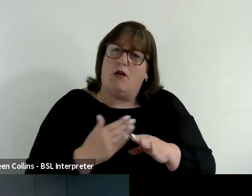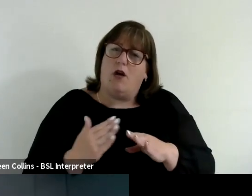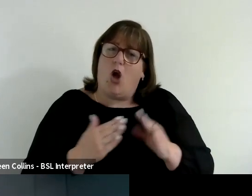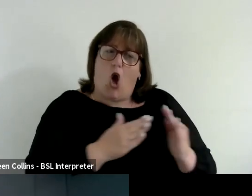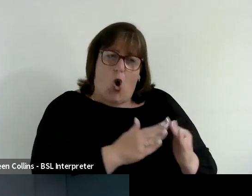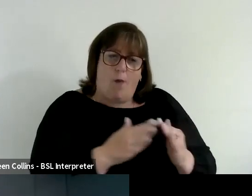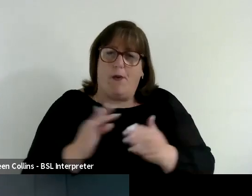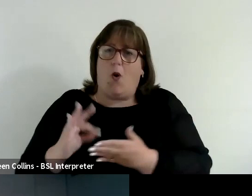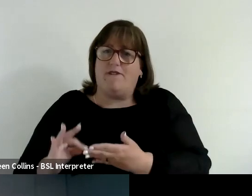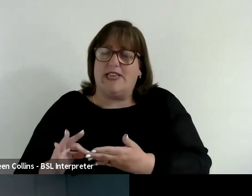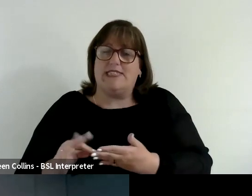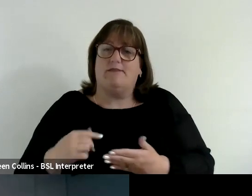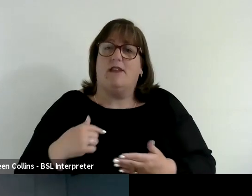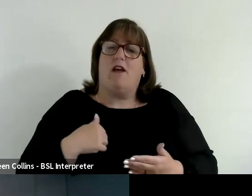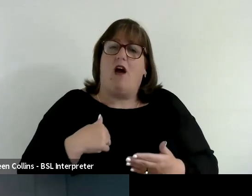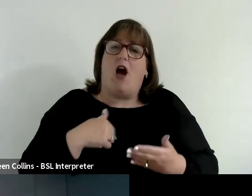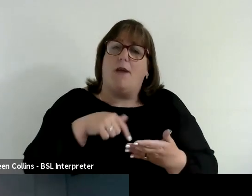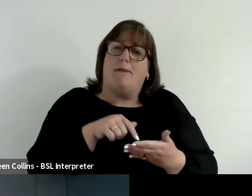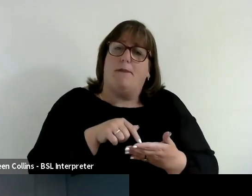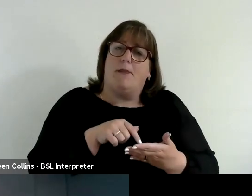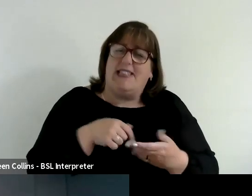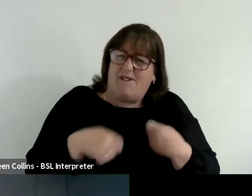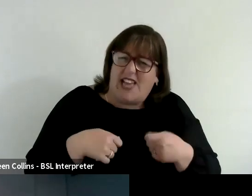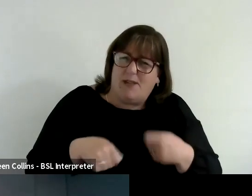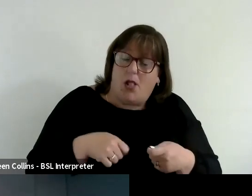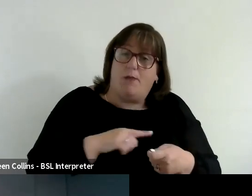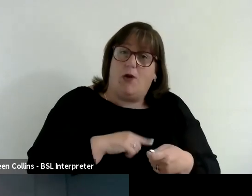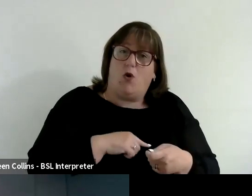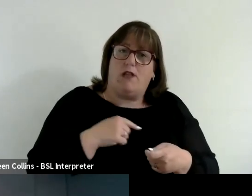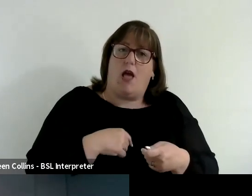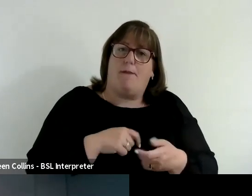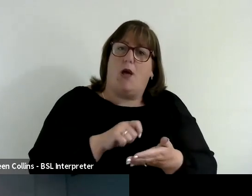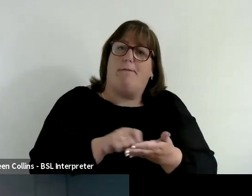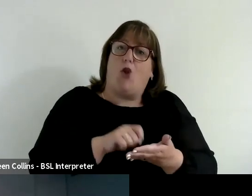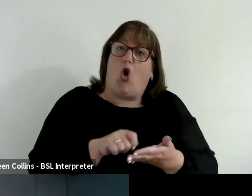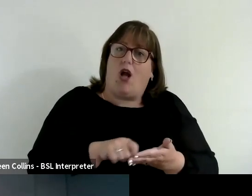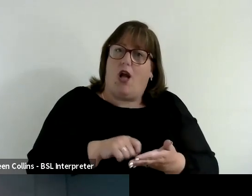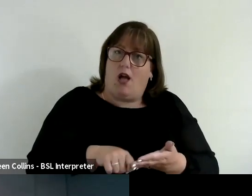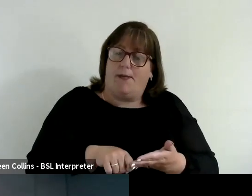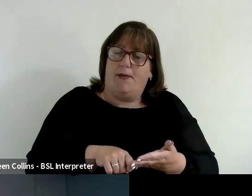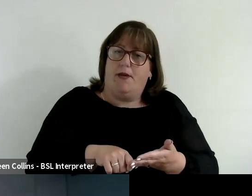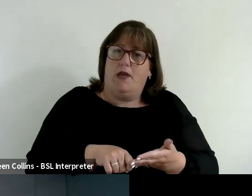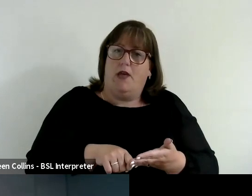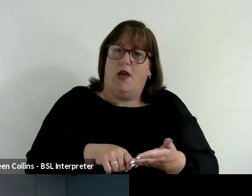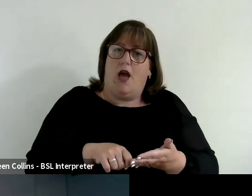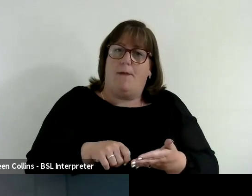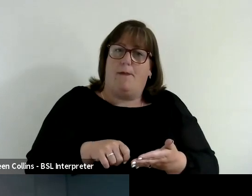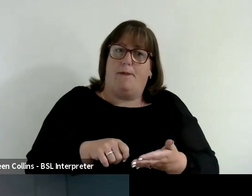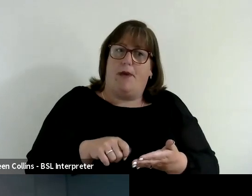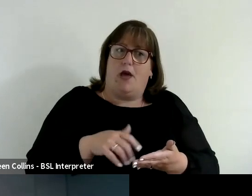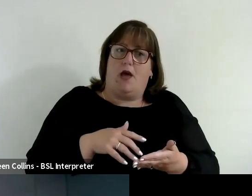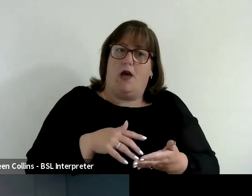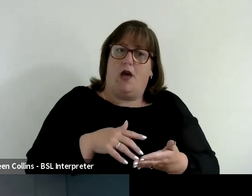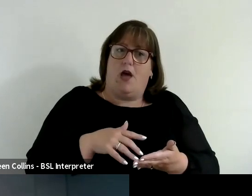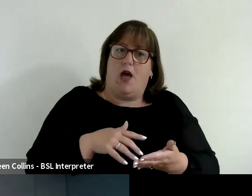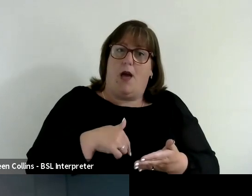creator outside of work roles, so I'm very interested in creative stuff and writing, like say for 4 Studio, but is Birmingham